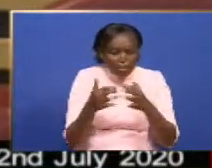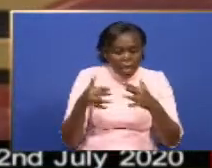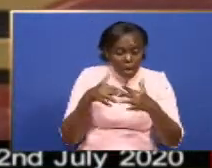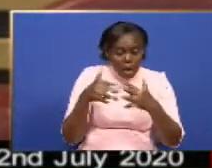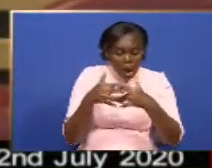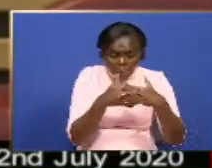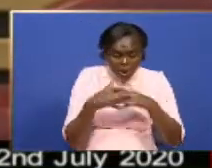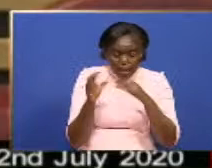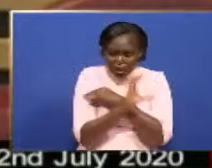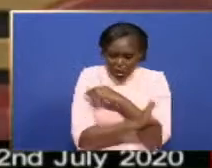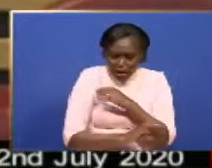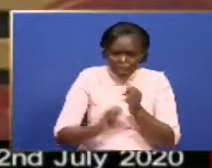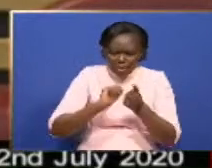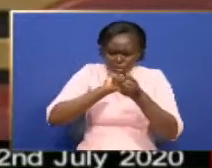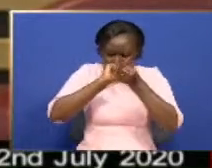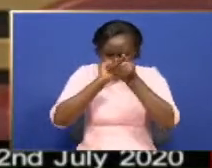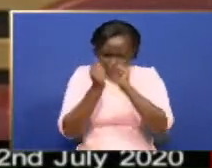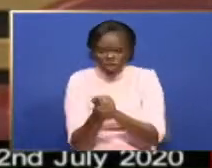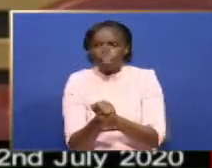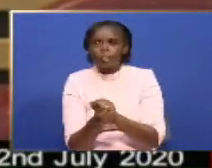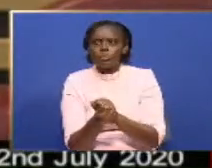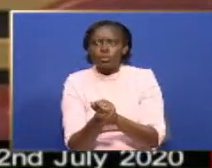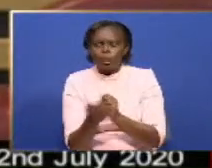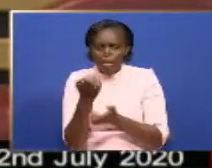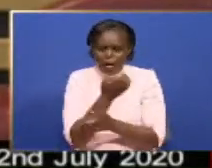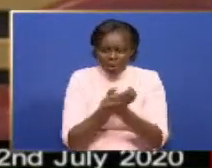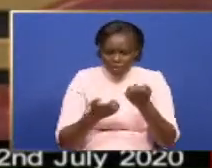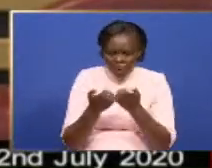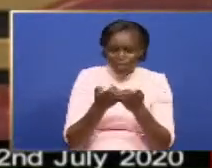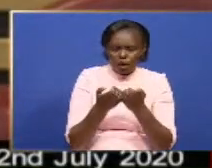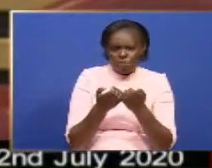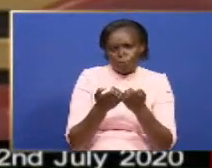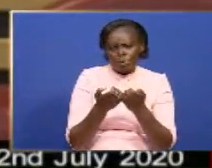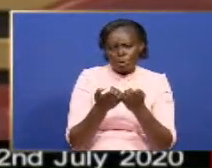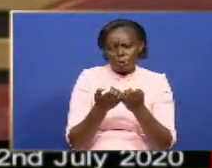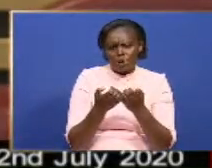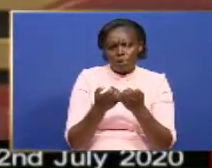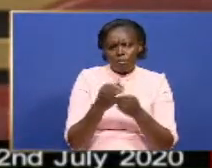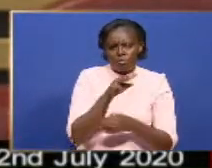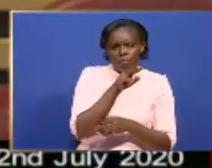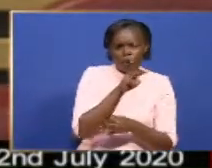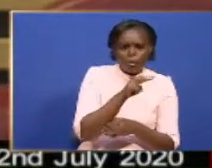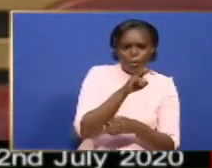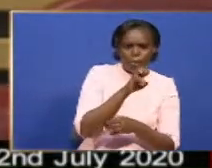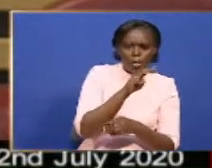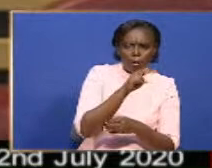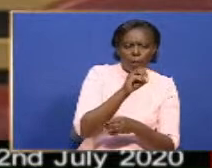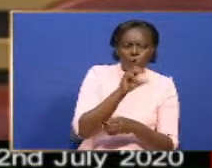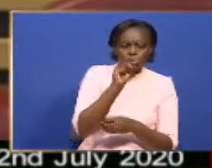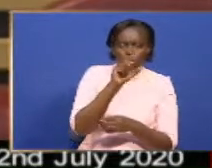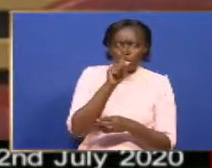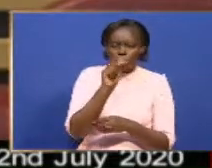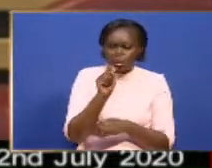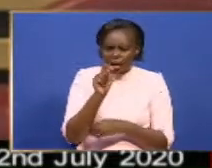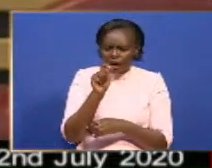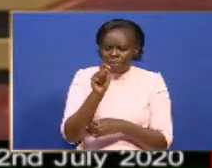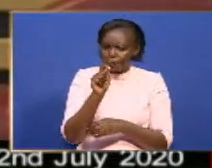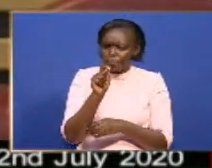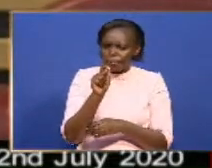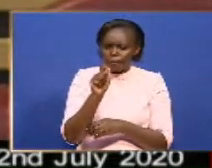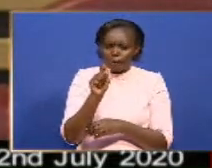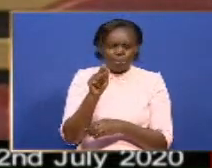have turned around the economical aspect of Minnesota, it has gone down into